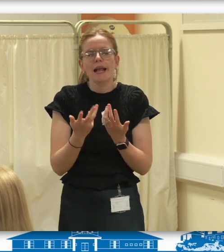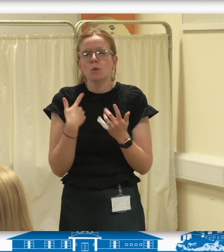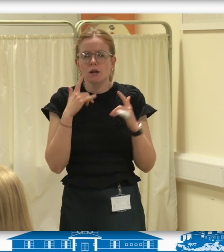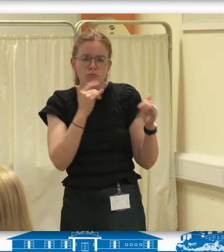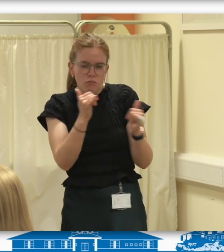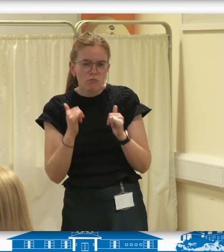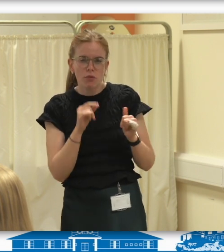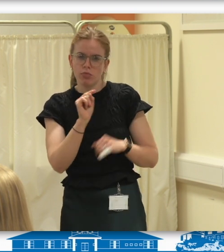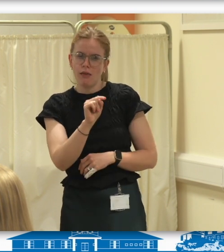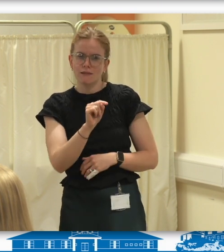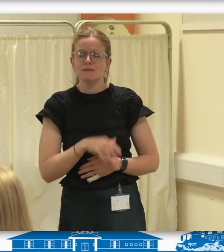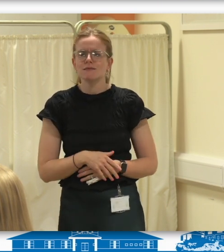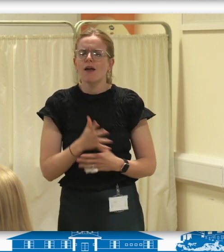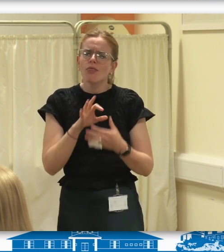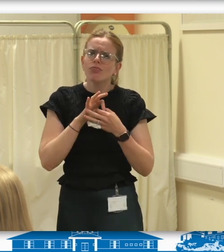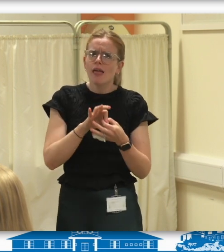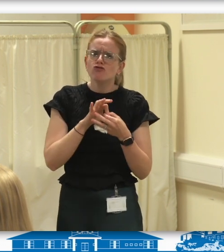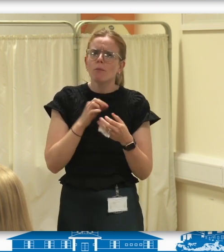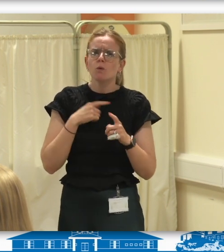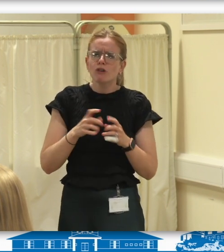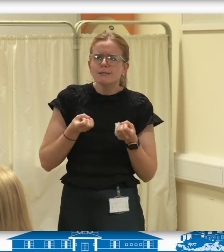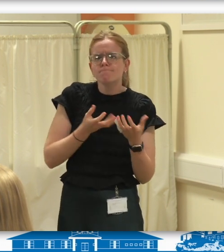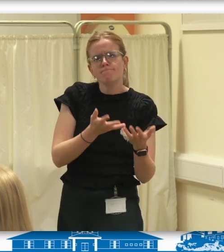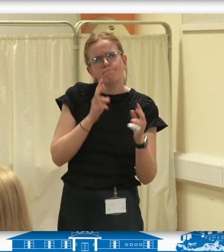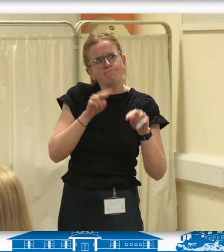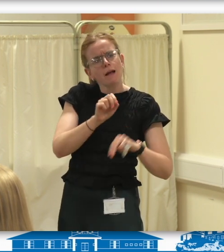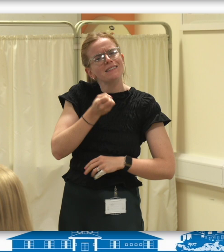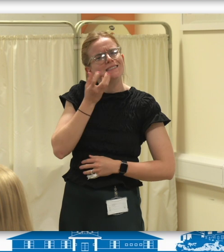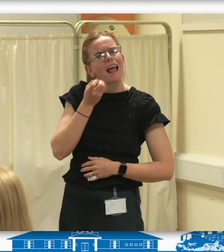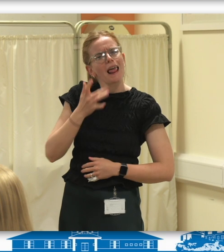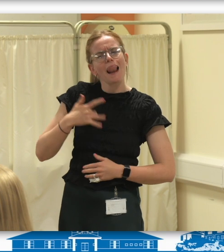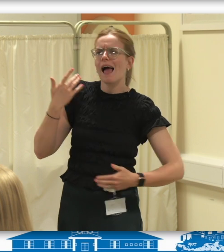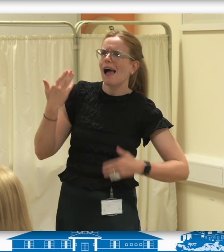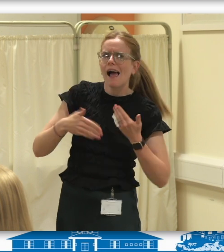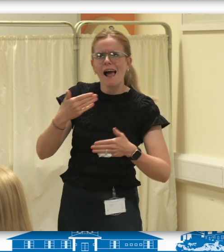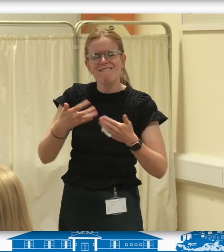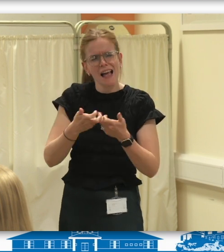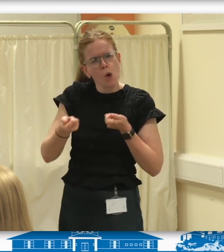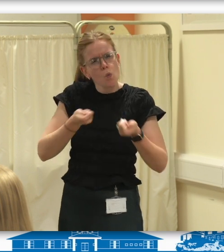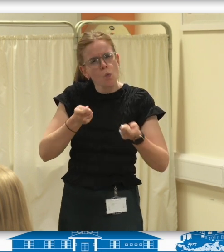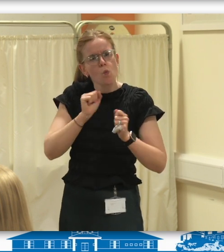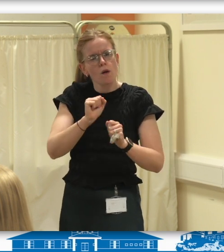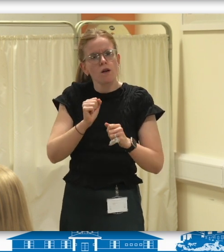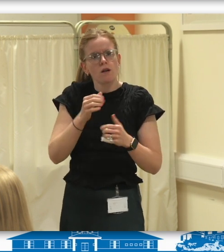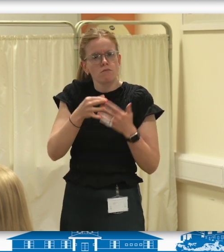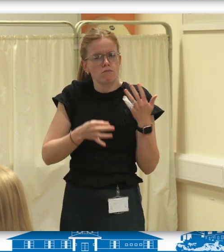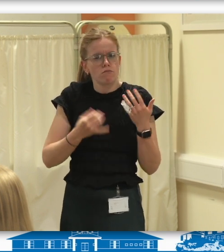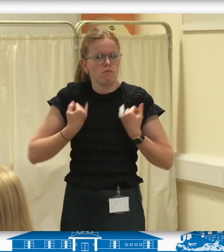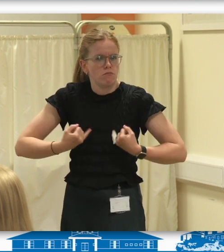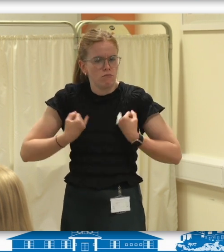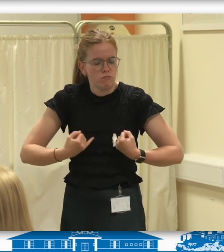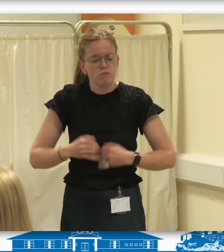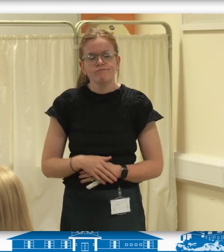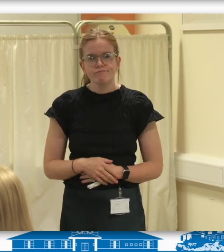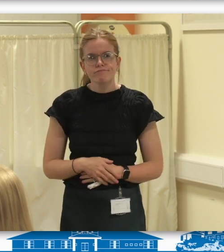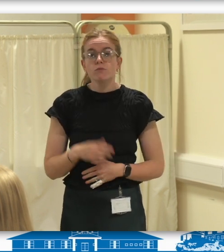to understand and implement into daily life the self-management strategies to manage their condition. It aims to reduce the